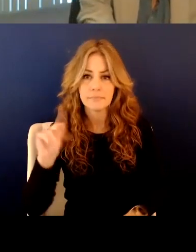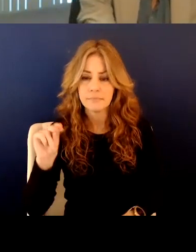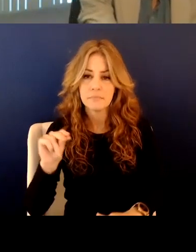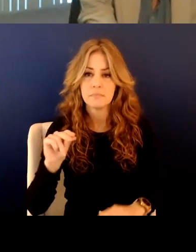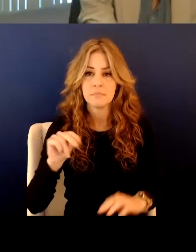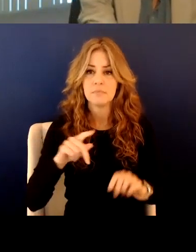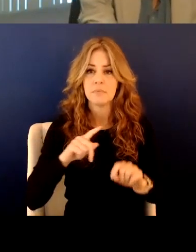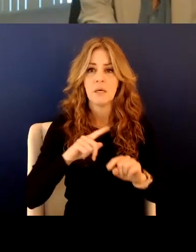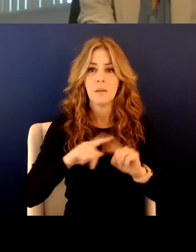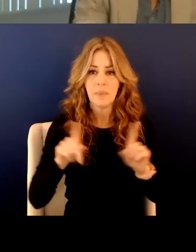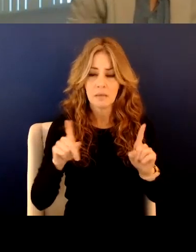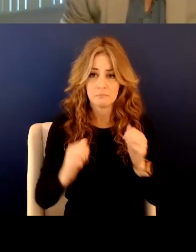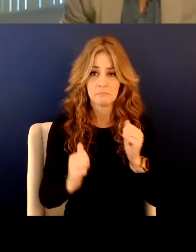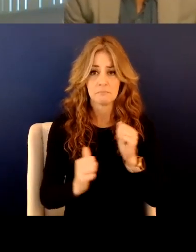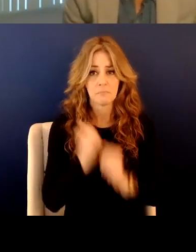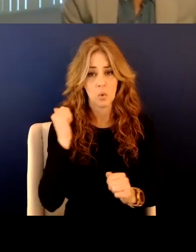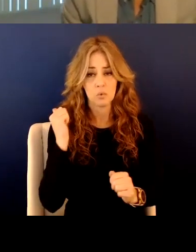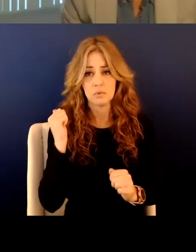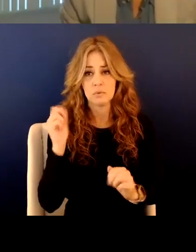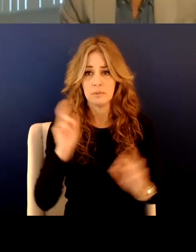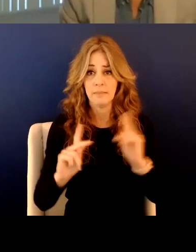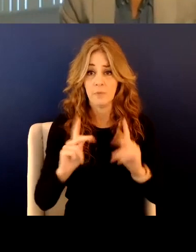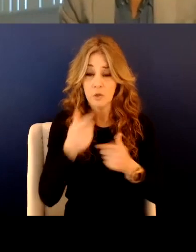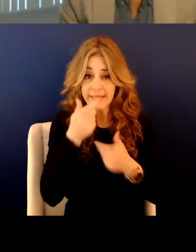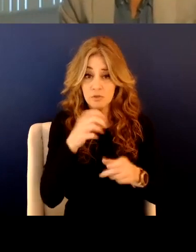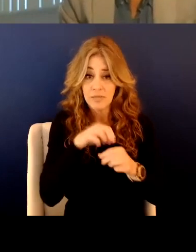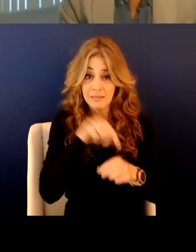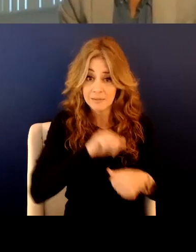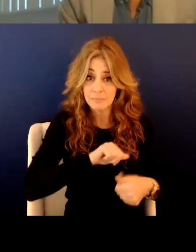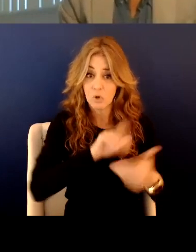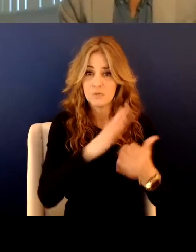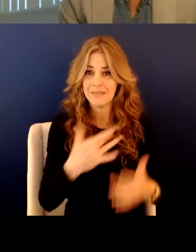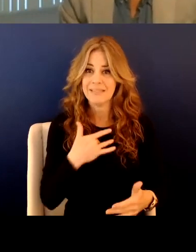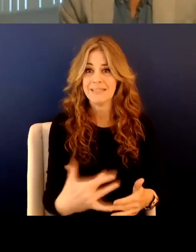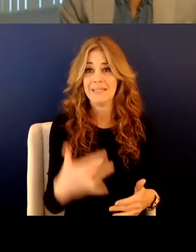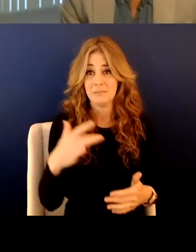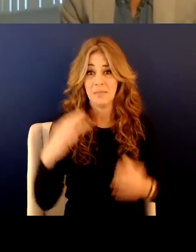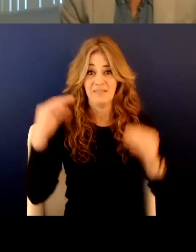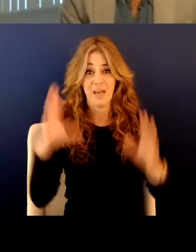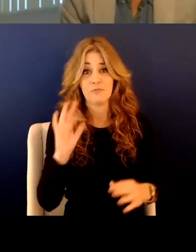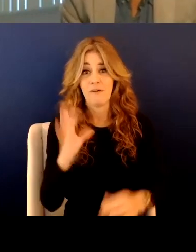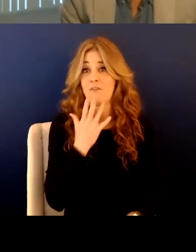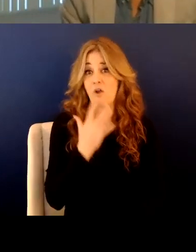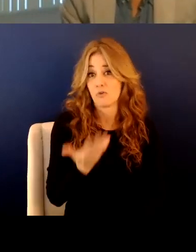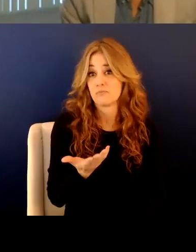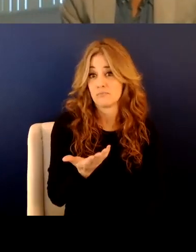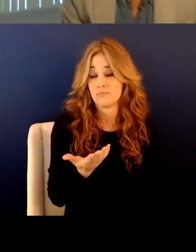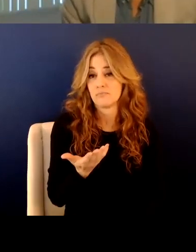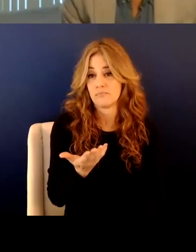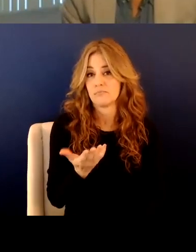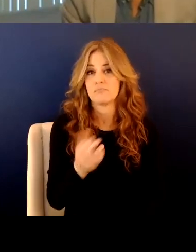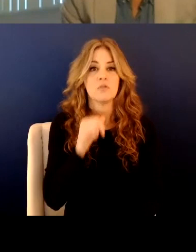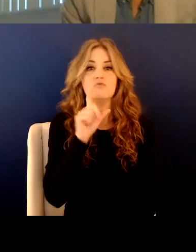Sarah said, majority of folks who are interested in these approaches tend to be faculty of color. But you don't have to be